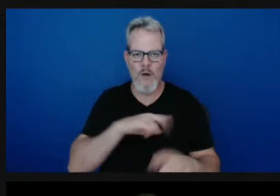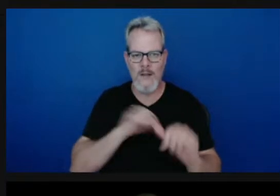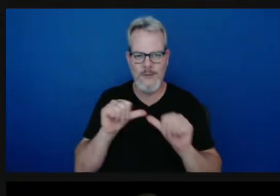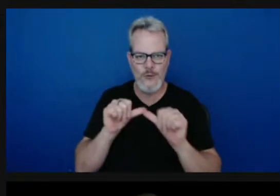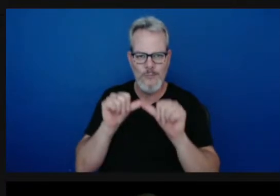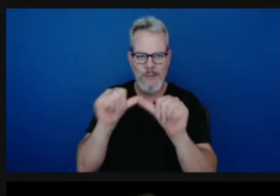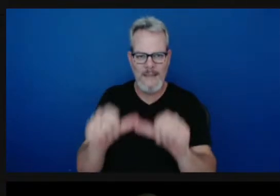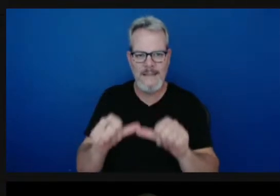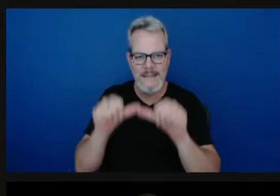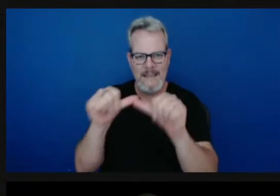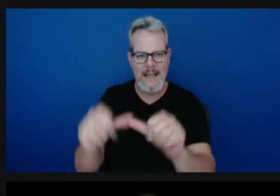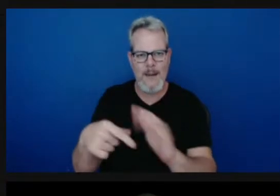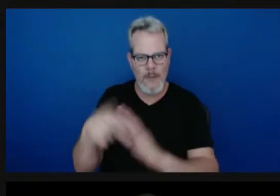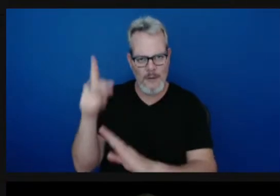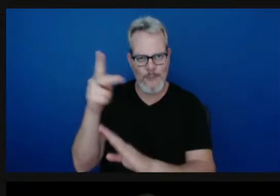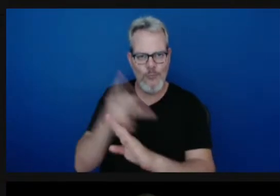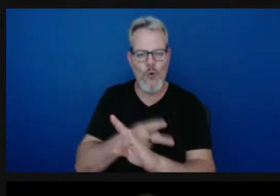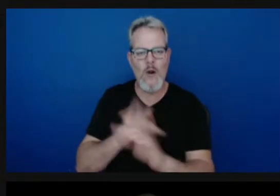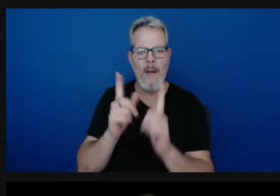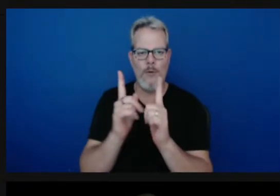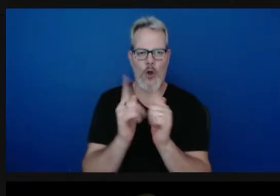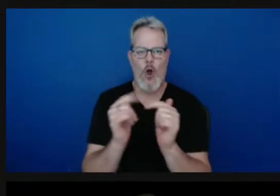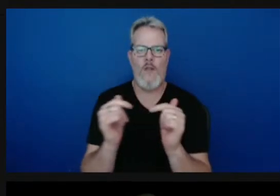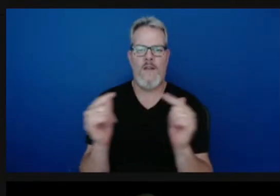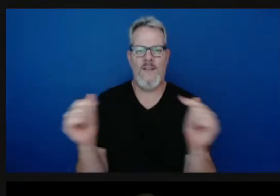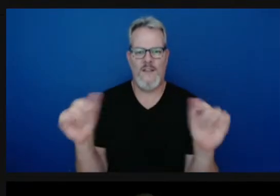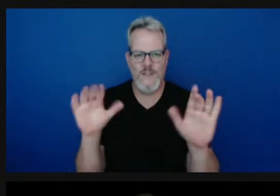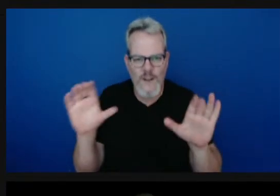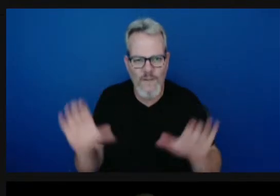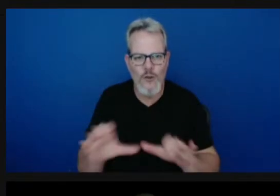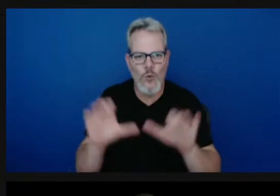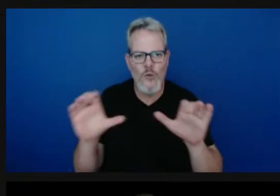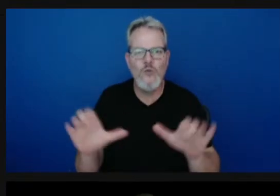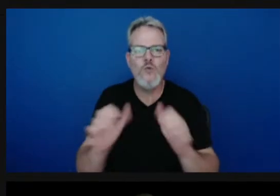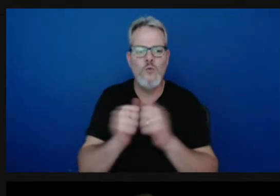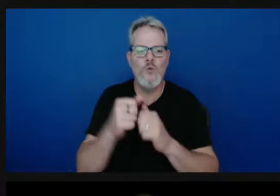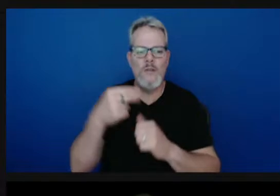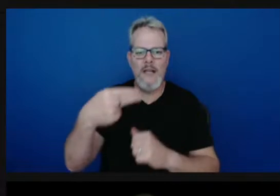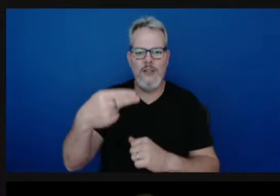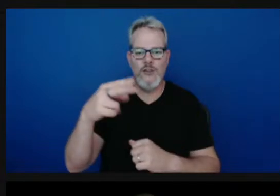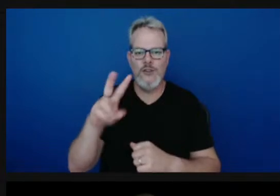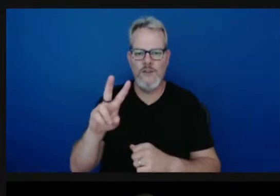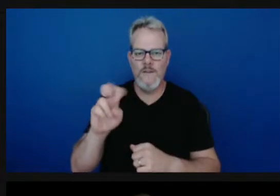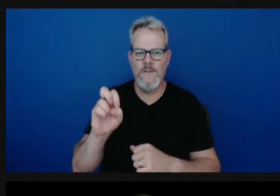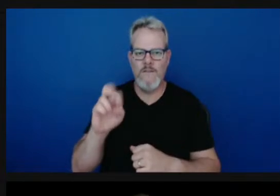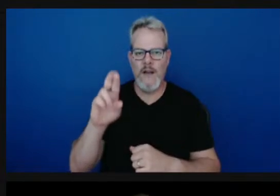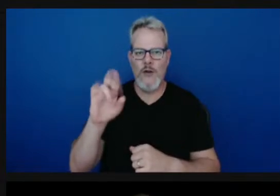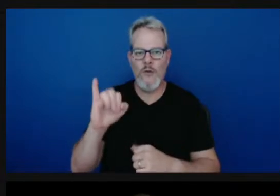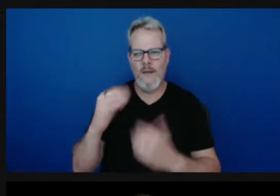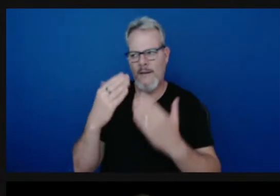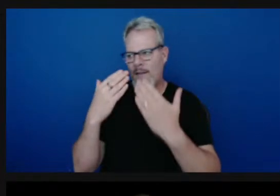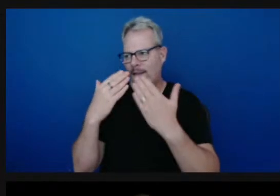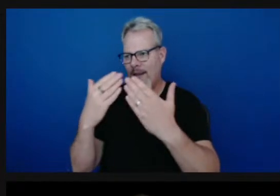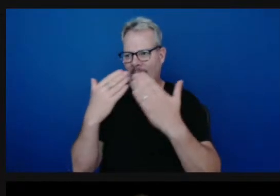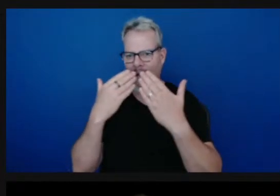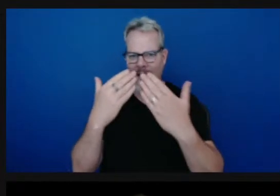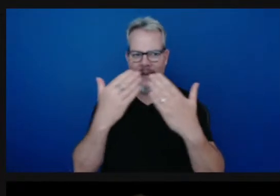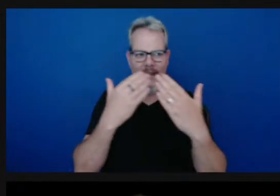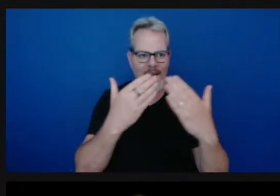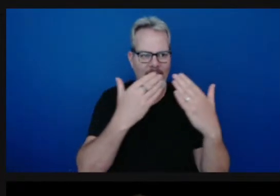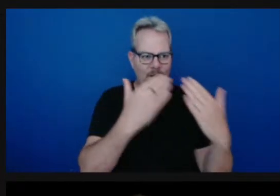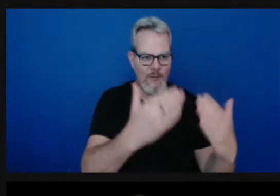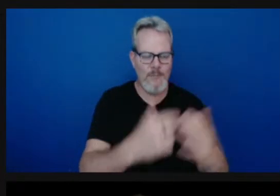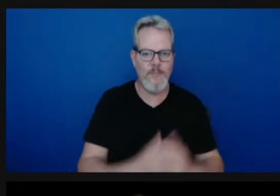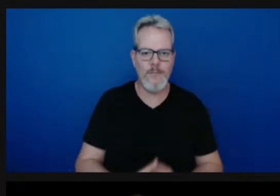but also all the other stuff that we do over at HVerry. So thank you, everybody. All right.